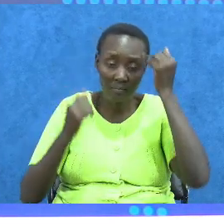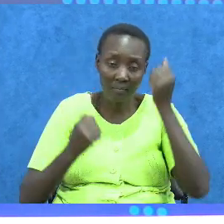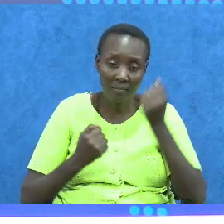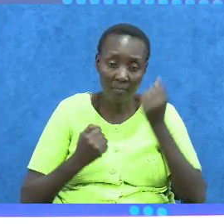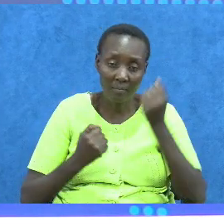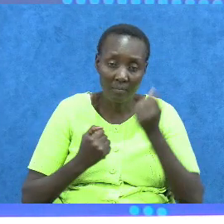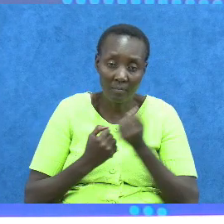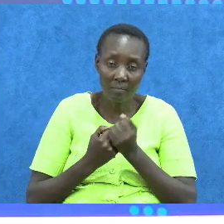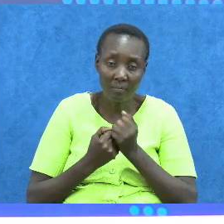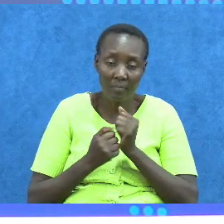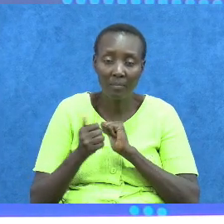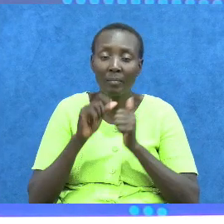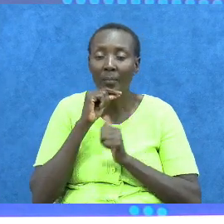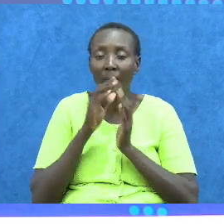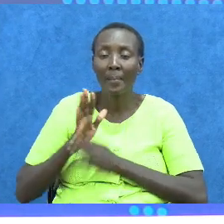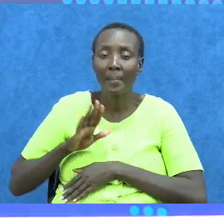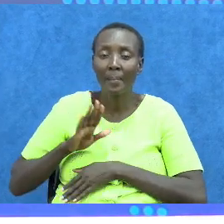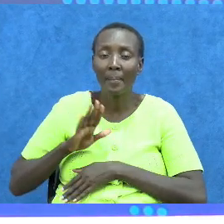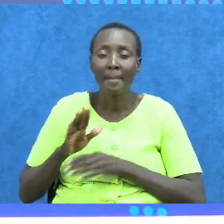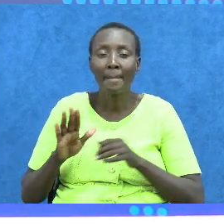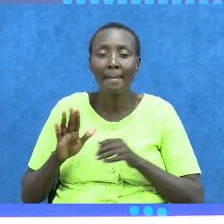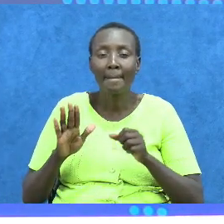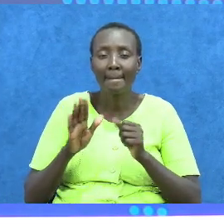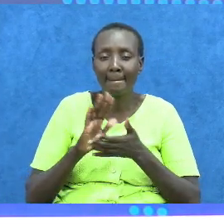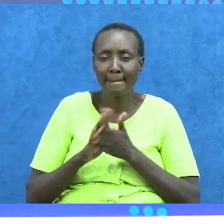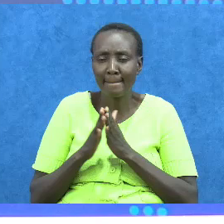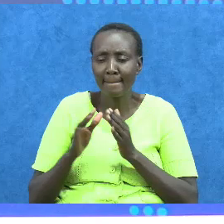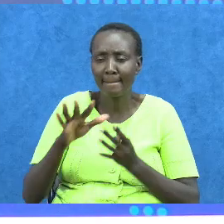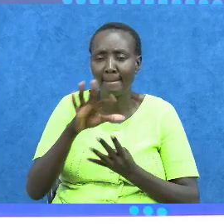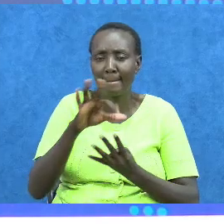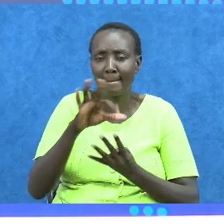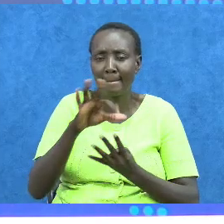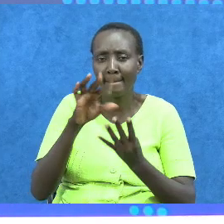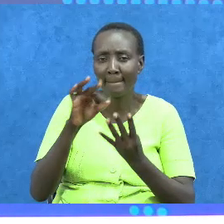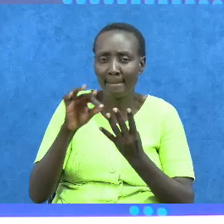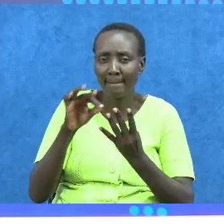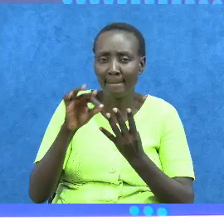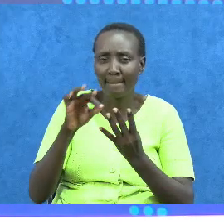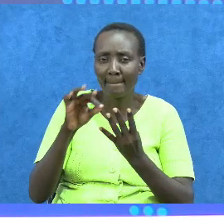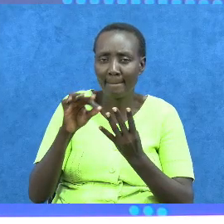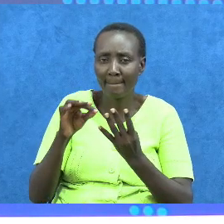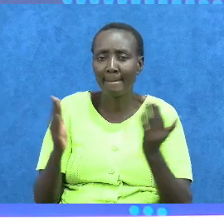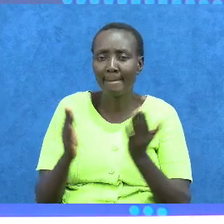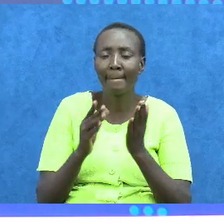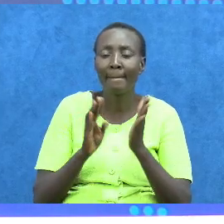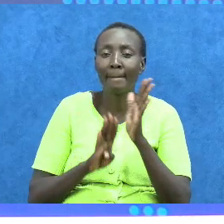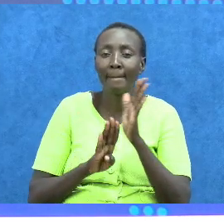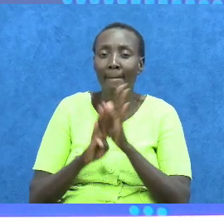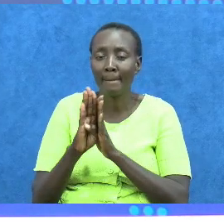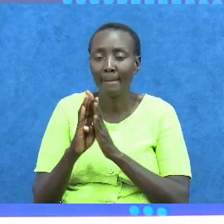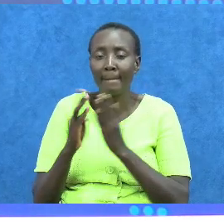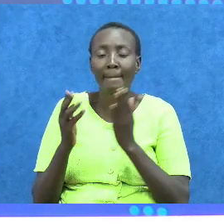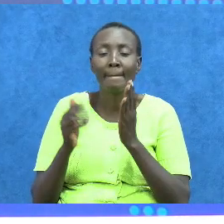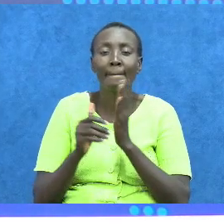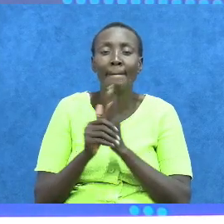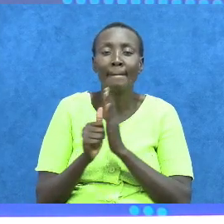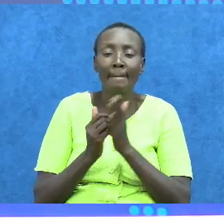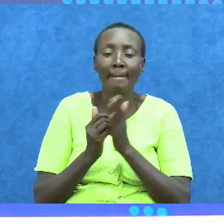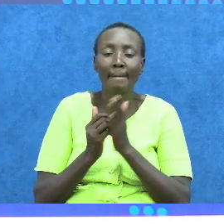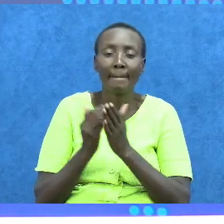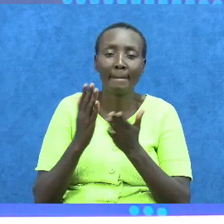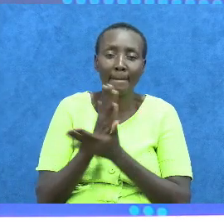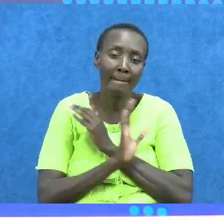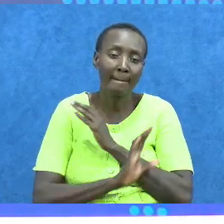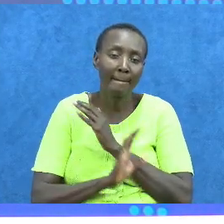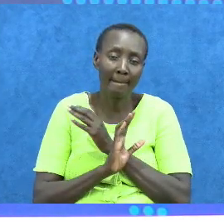full potential by identifying, nurturing and developing talent across the country. Shujaa shot back to the World Rugby Series